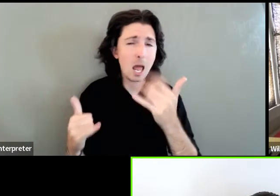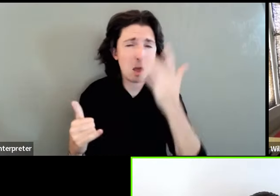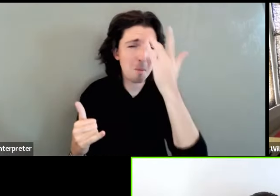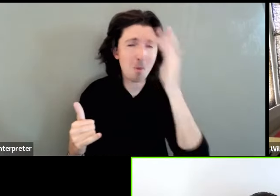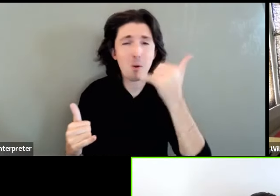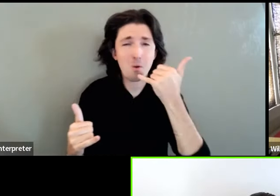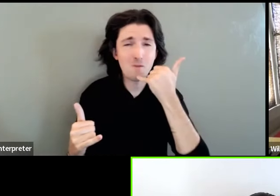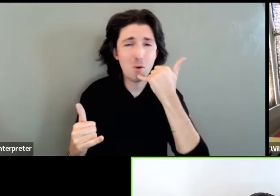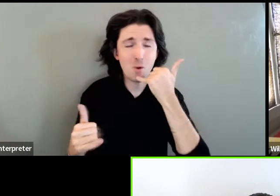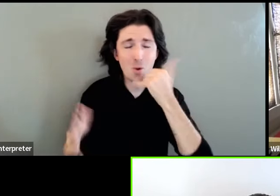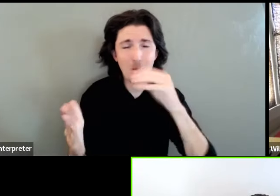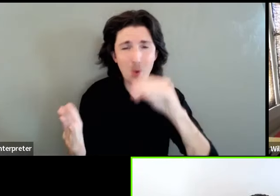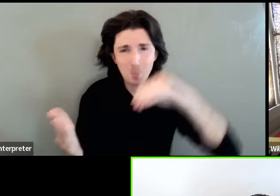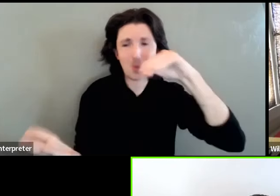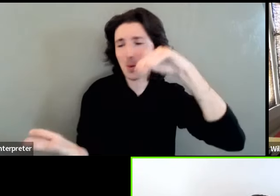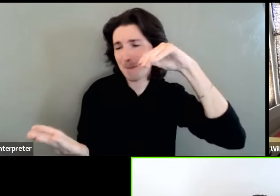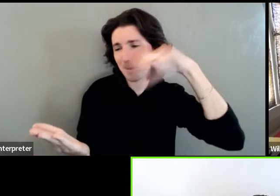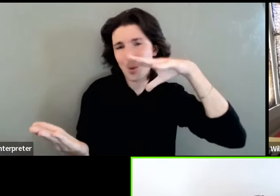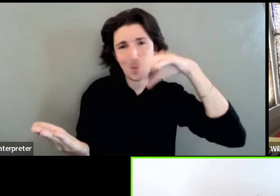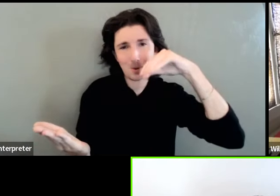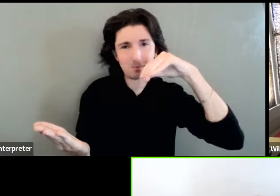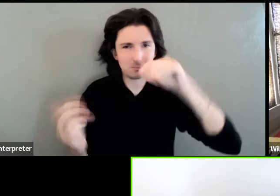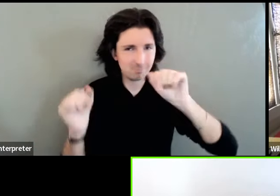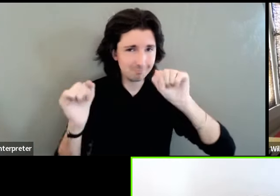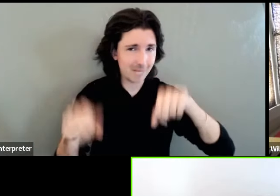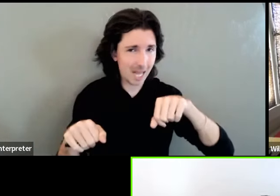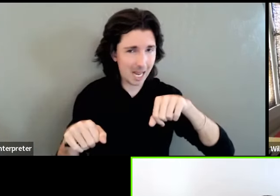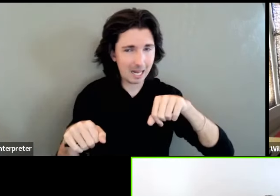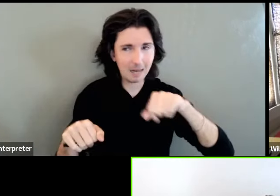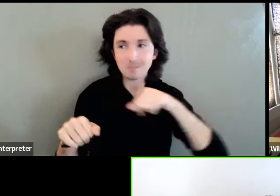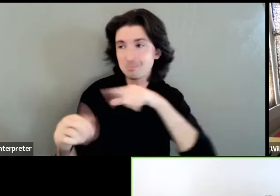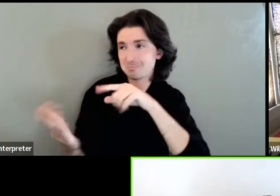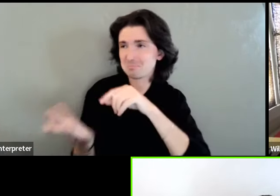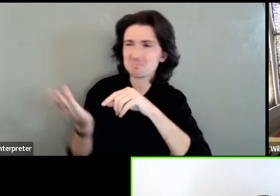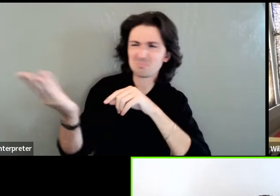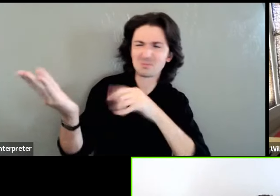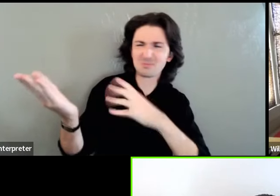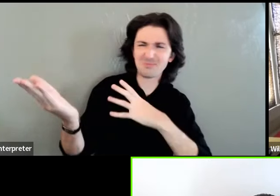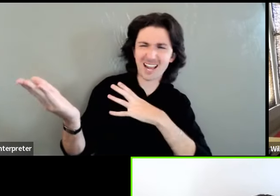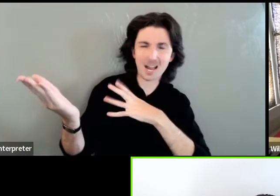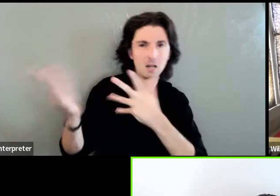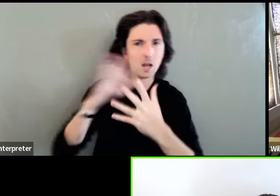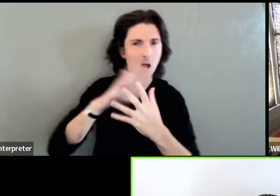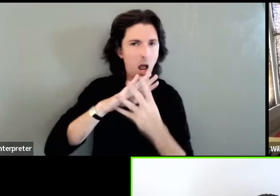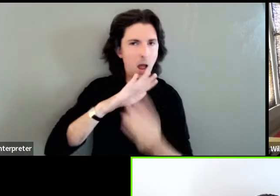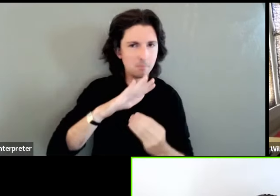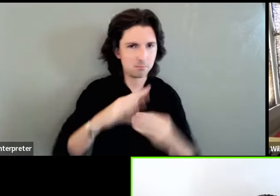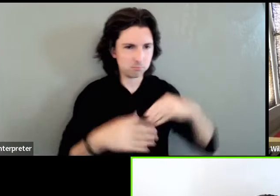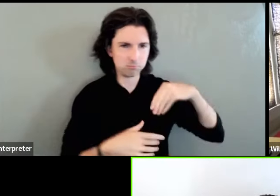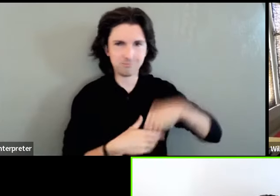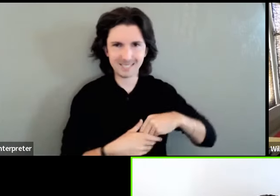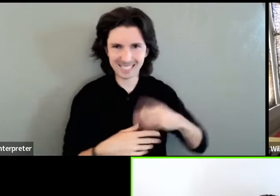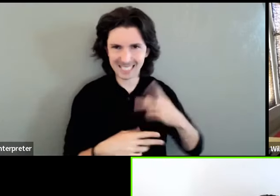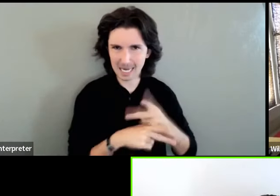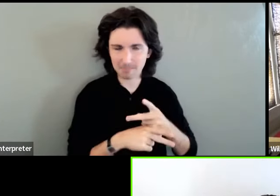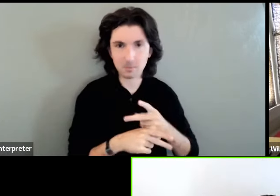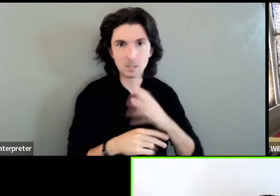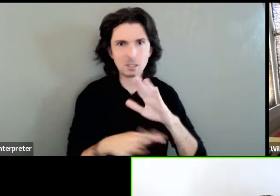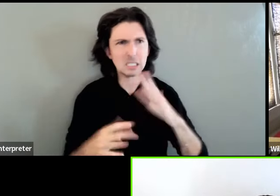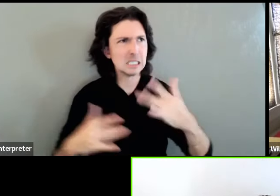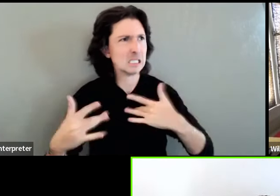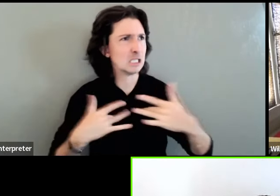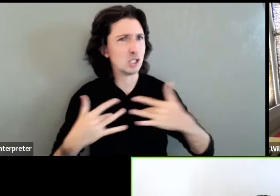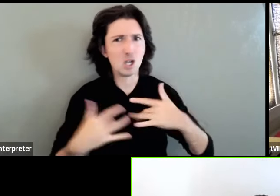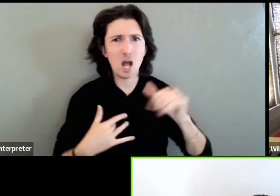You can kind of keep it in your records. If production is concerned about other people's information being on the Exhibit